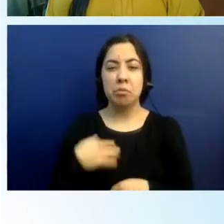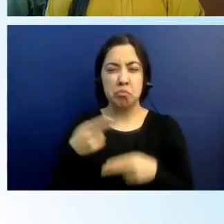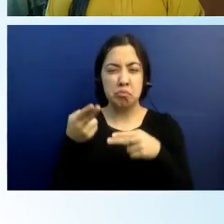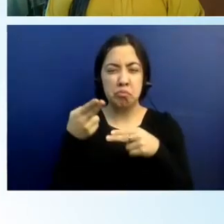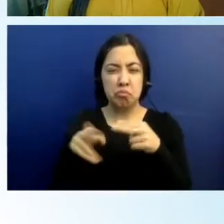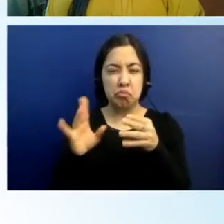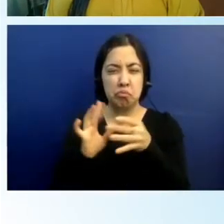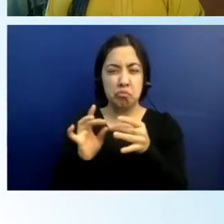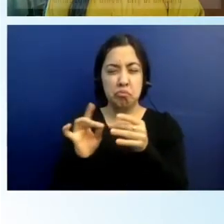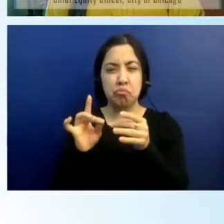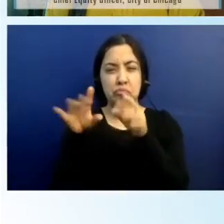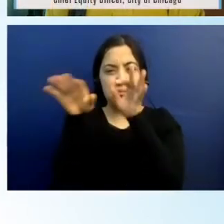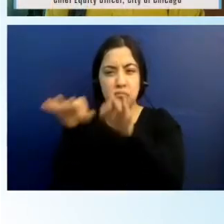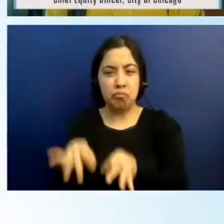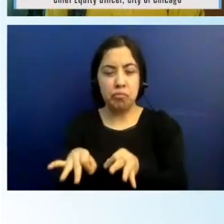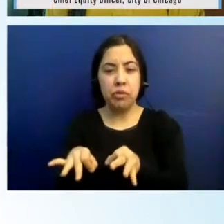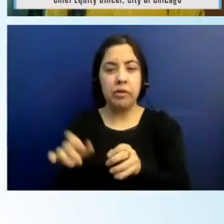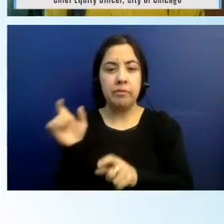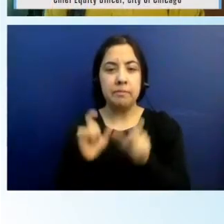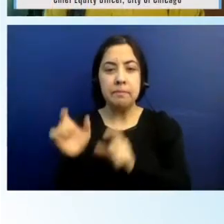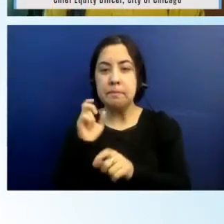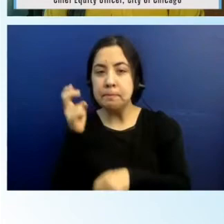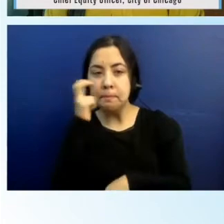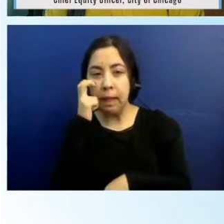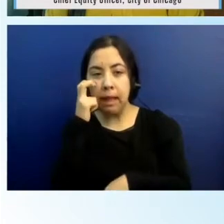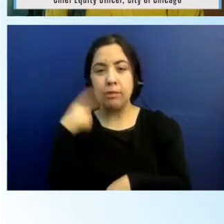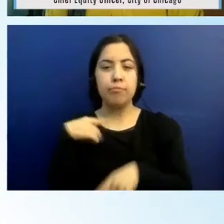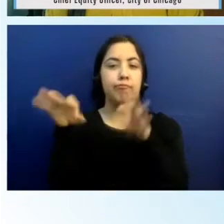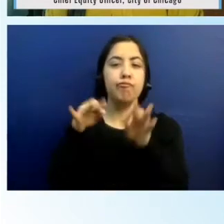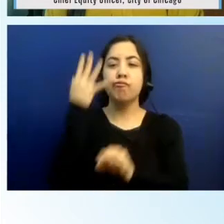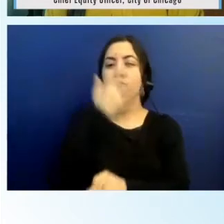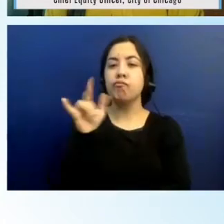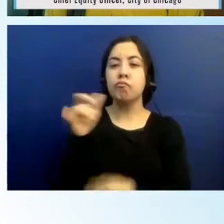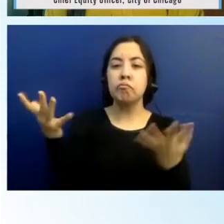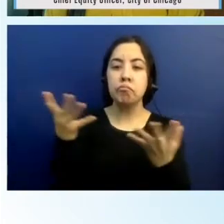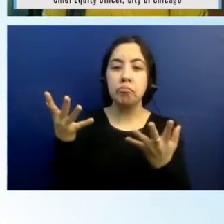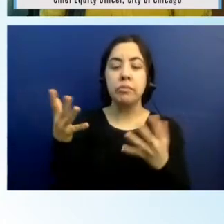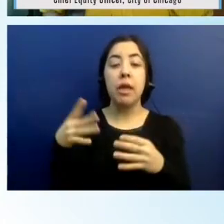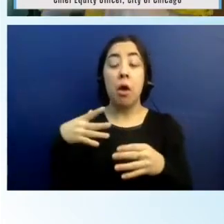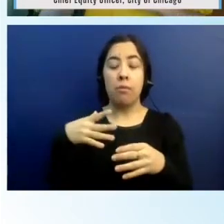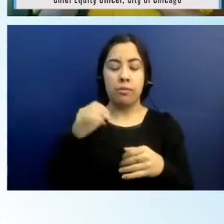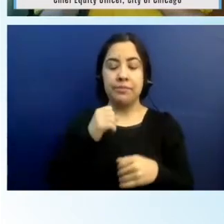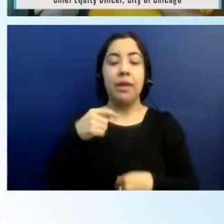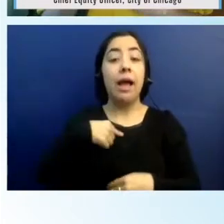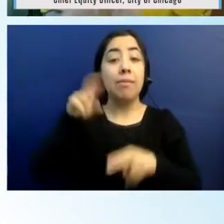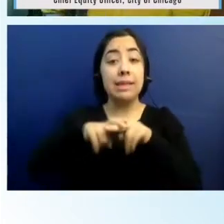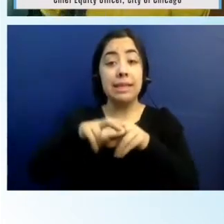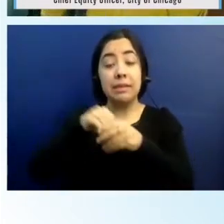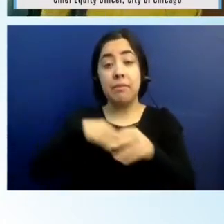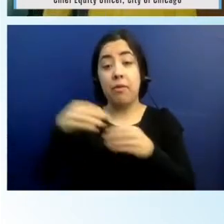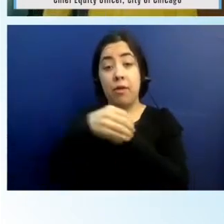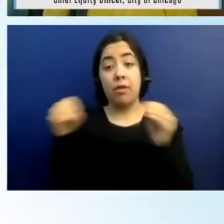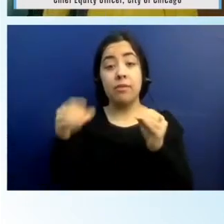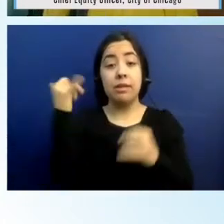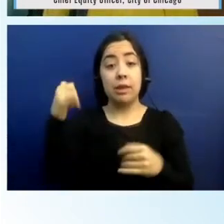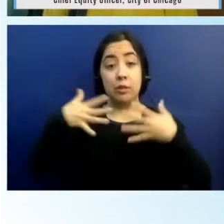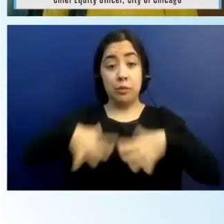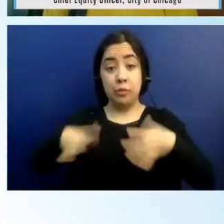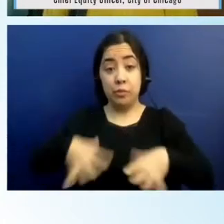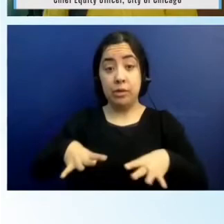visually impaired. So I am sitting in my office in a yellow dress with a bow right at my